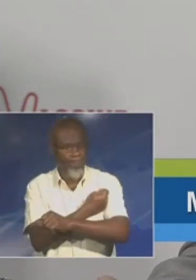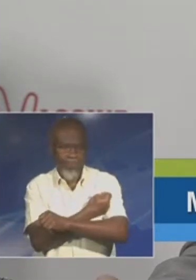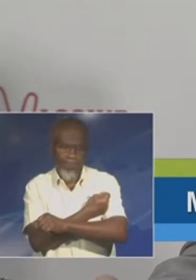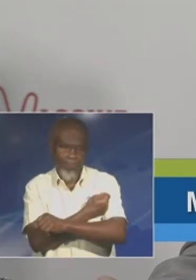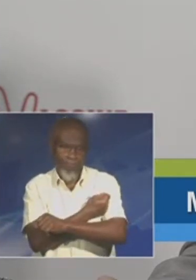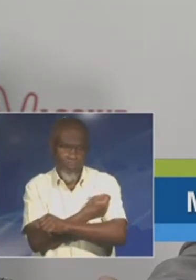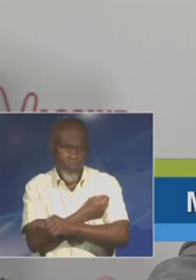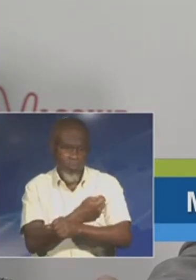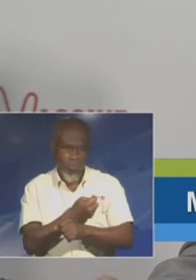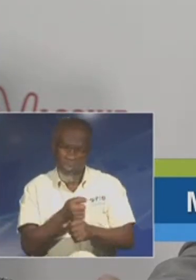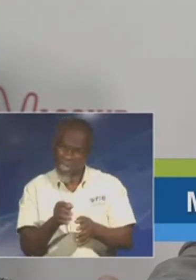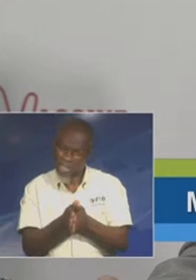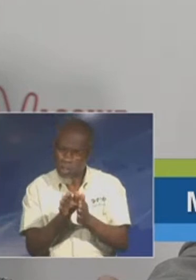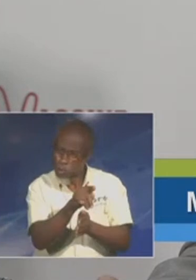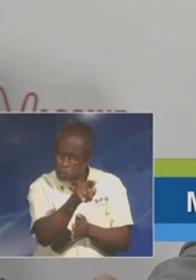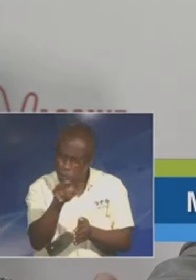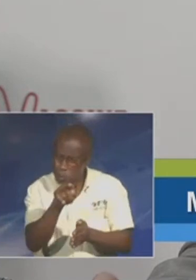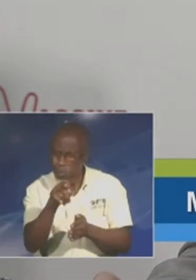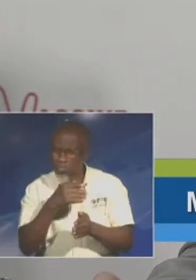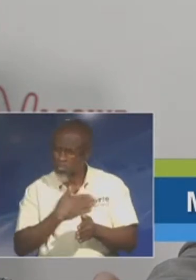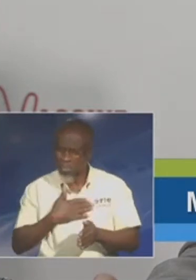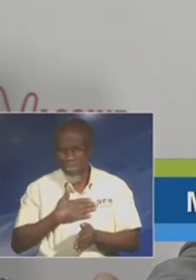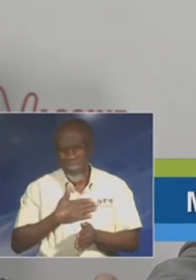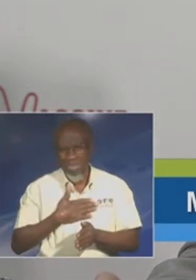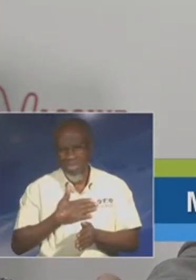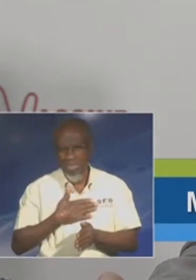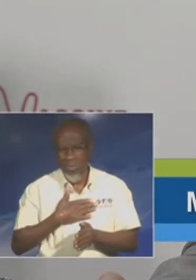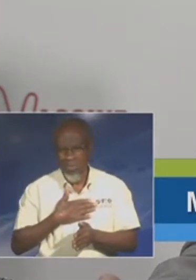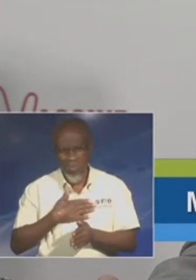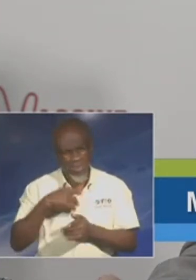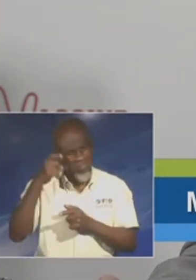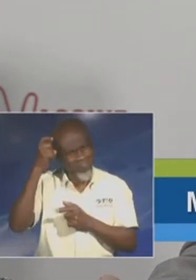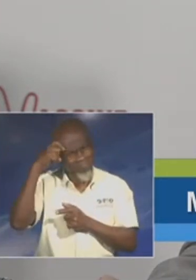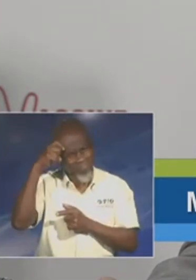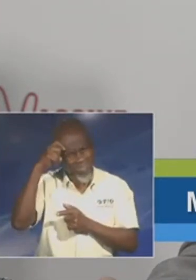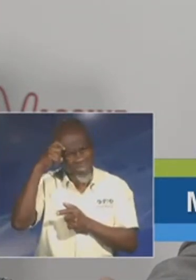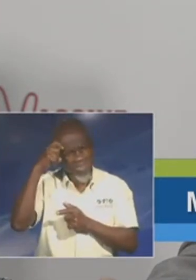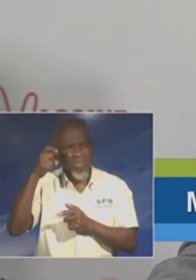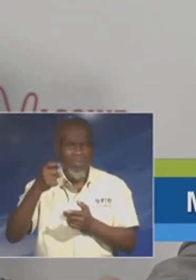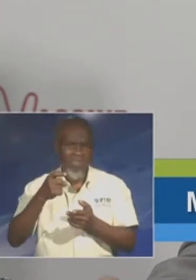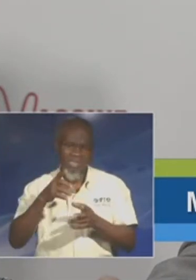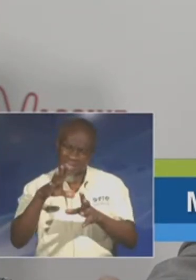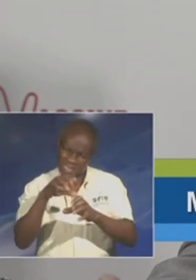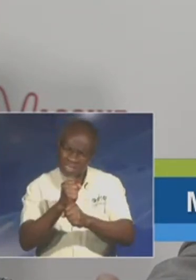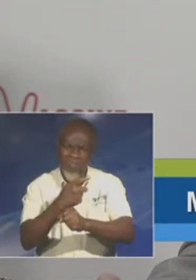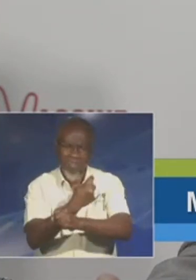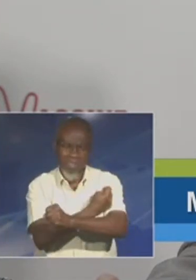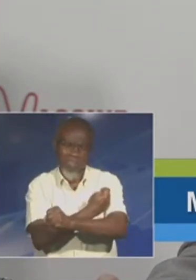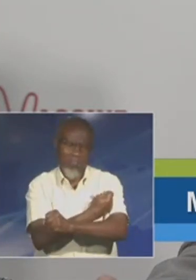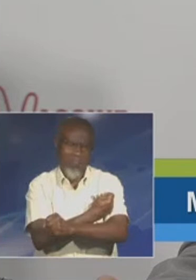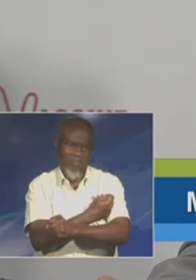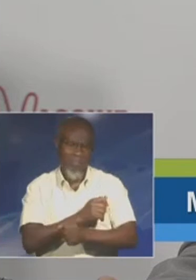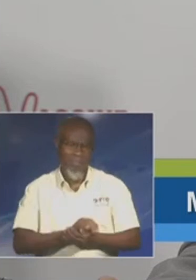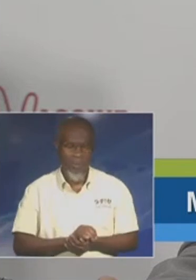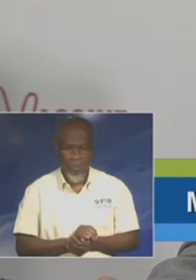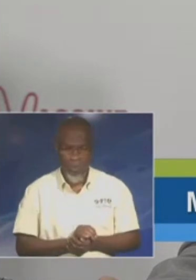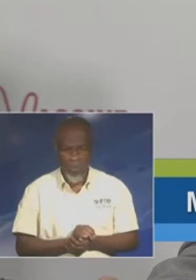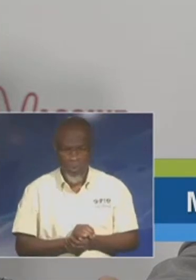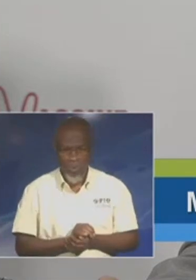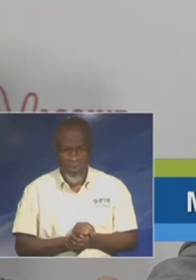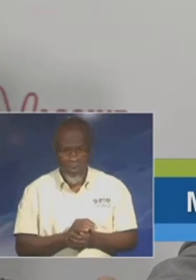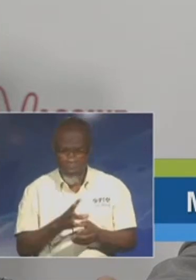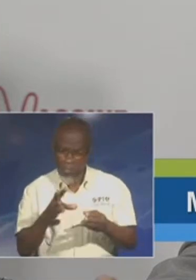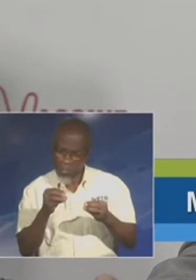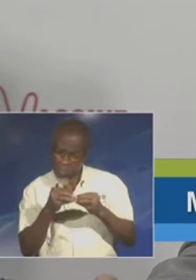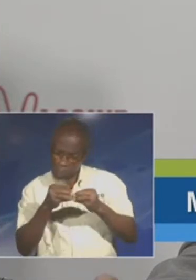best interest, your family's best interest, and get vaccinated. The vast majority of the